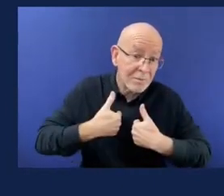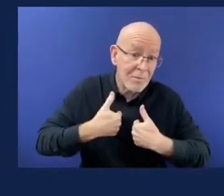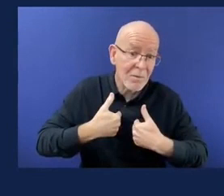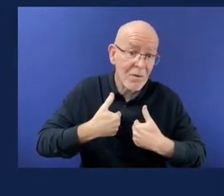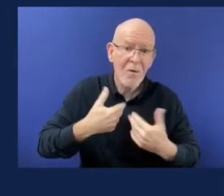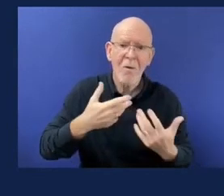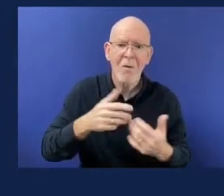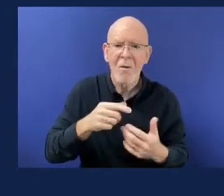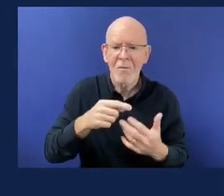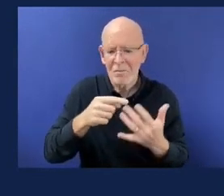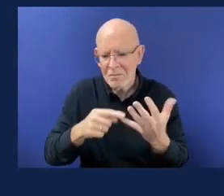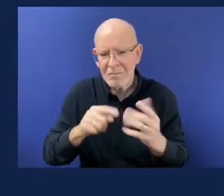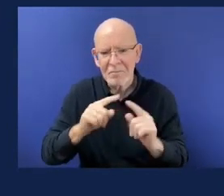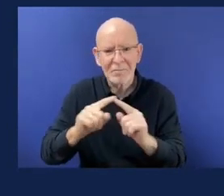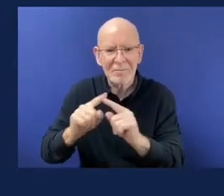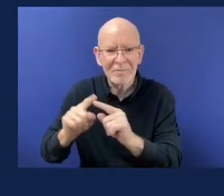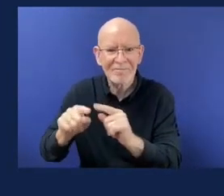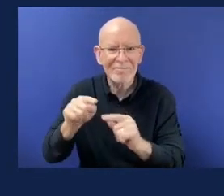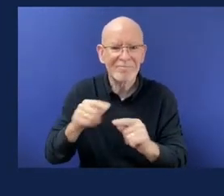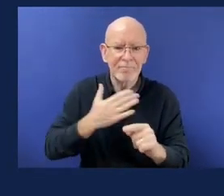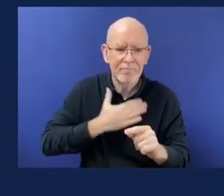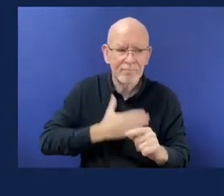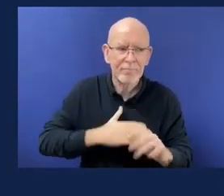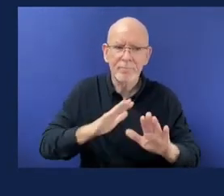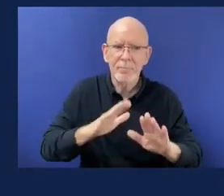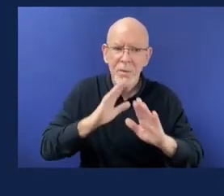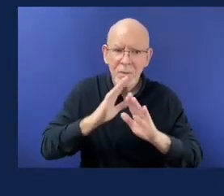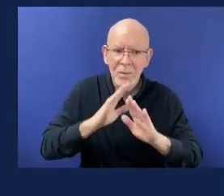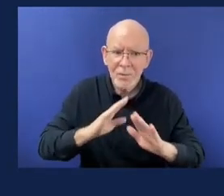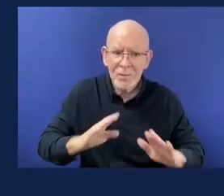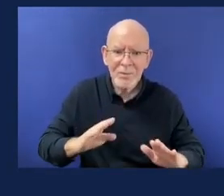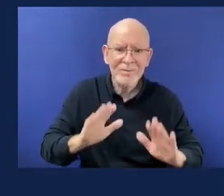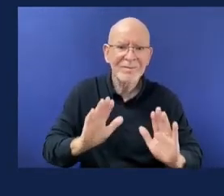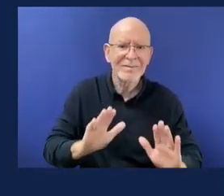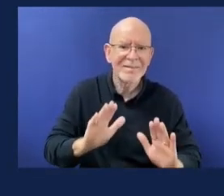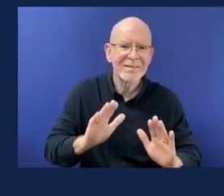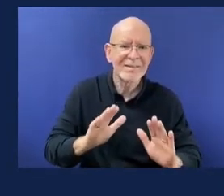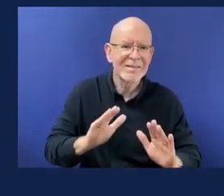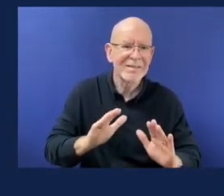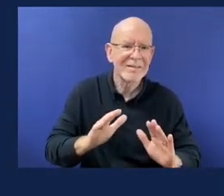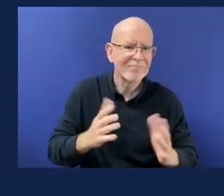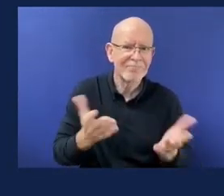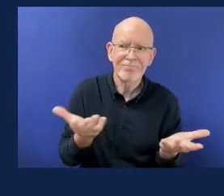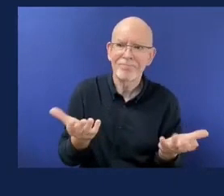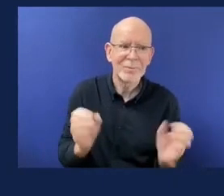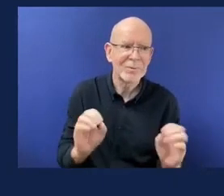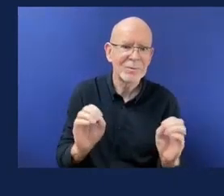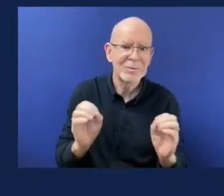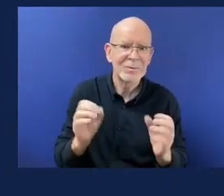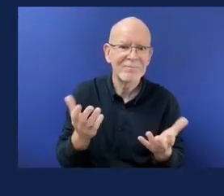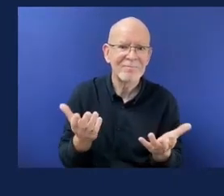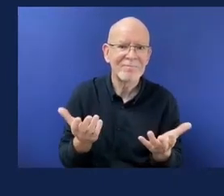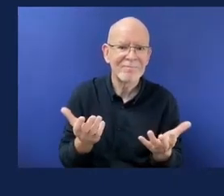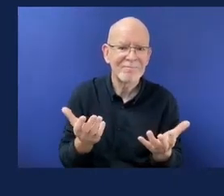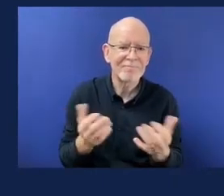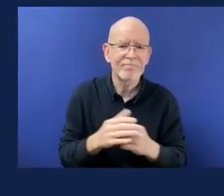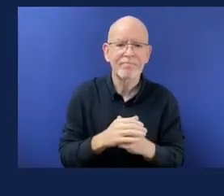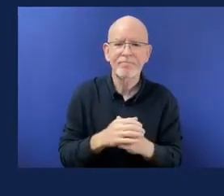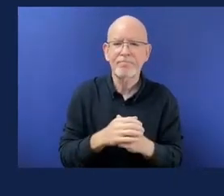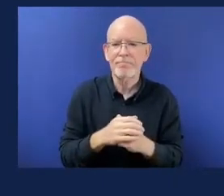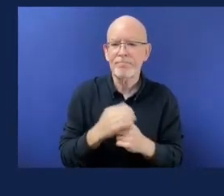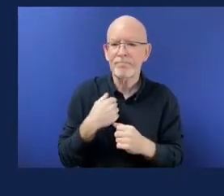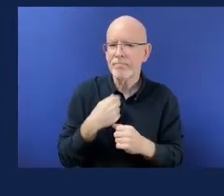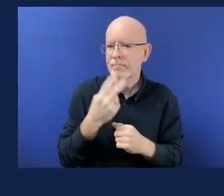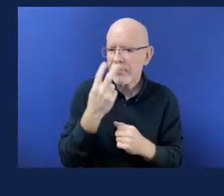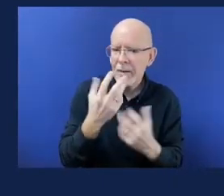where people can benefit financially as well as enjoy the experience of participating as a